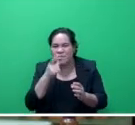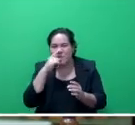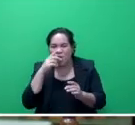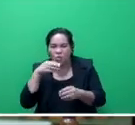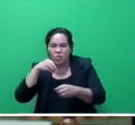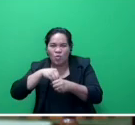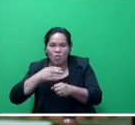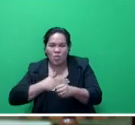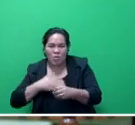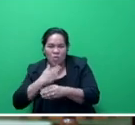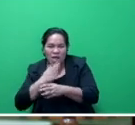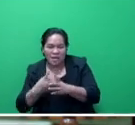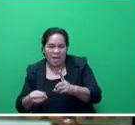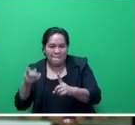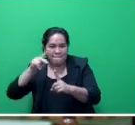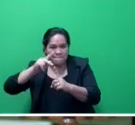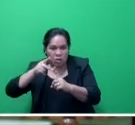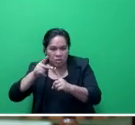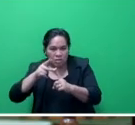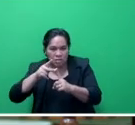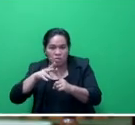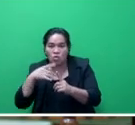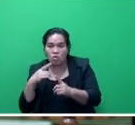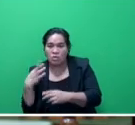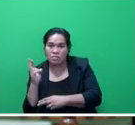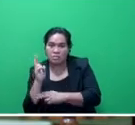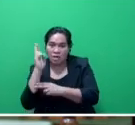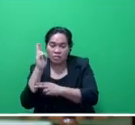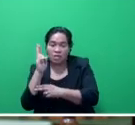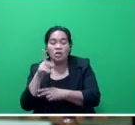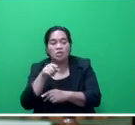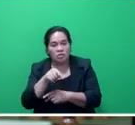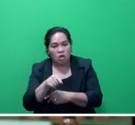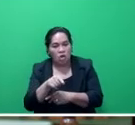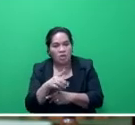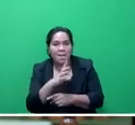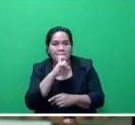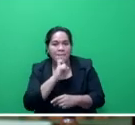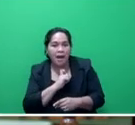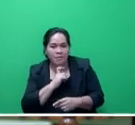people representing parties and candidates that make financial commitments or promises to the Fijian public